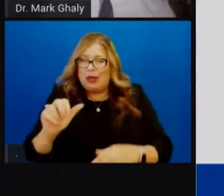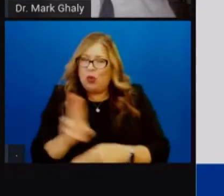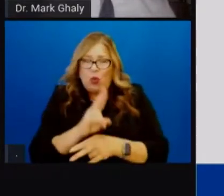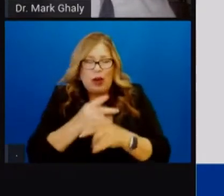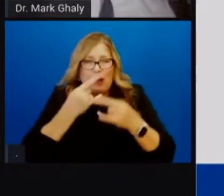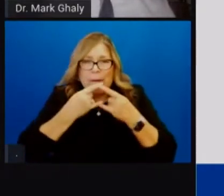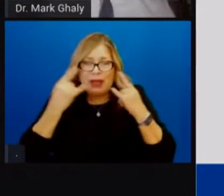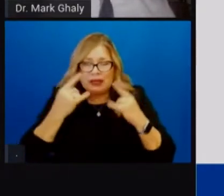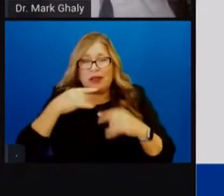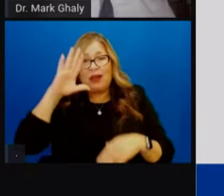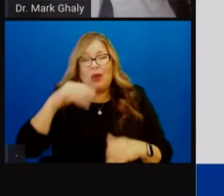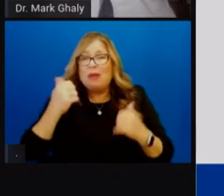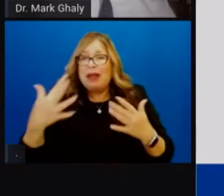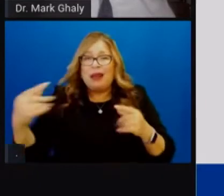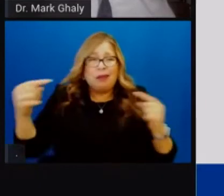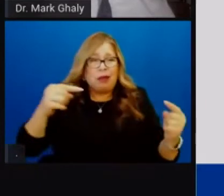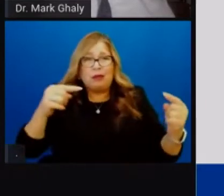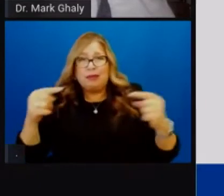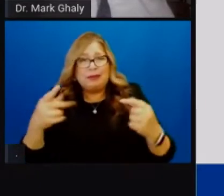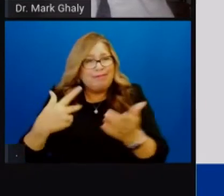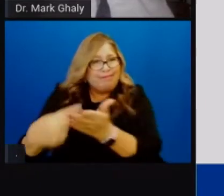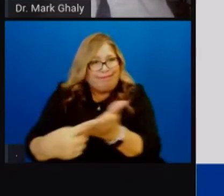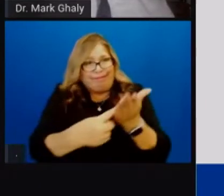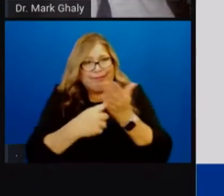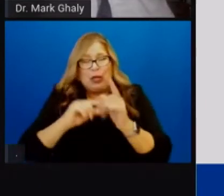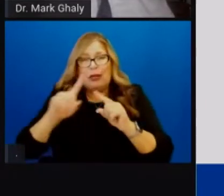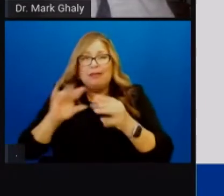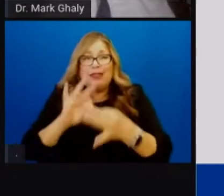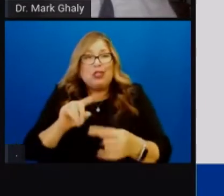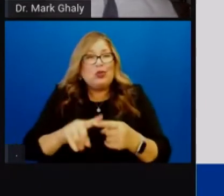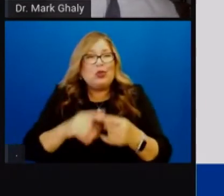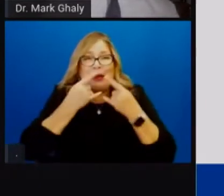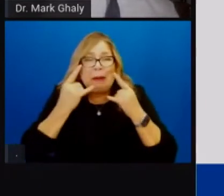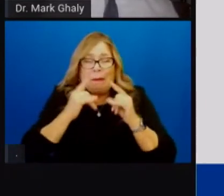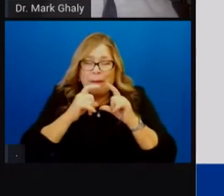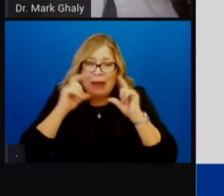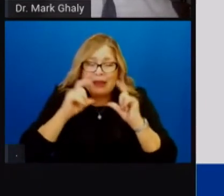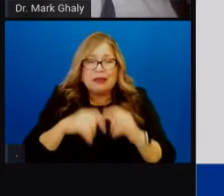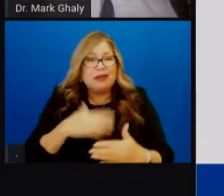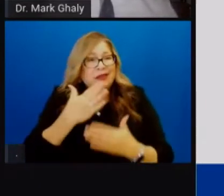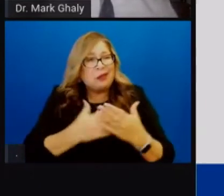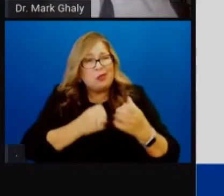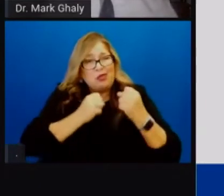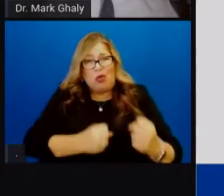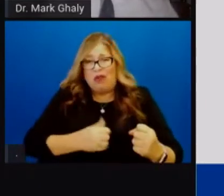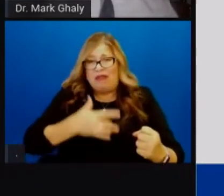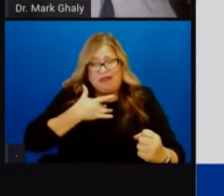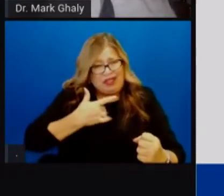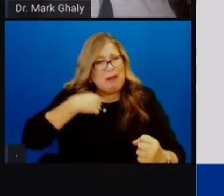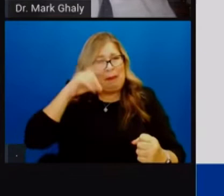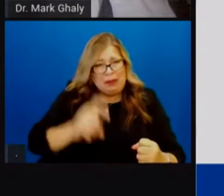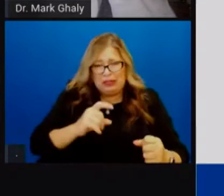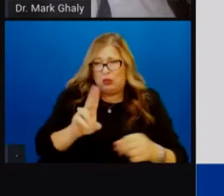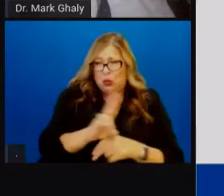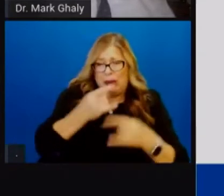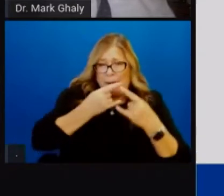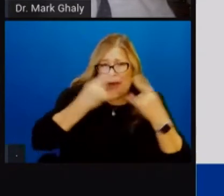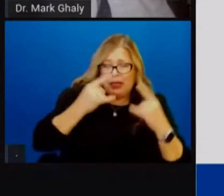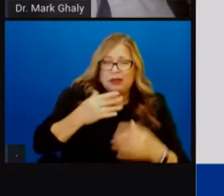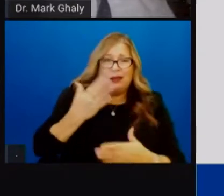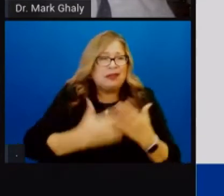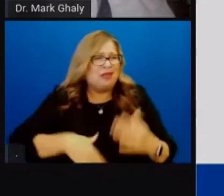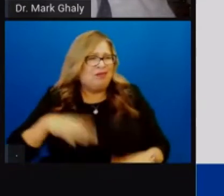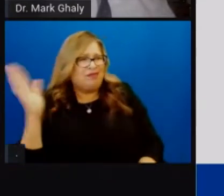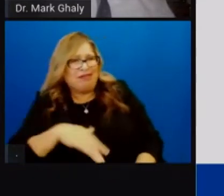community discourse about masking, a lot of individuals on one side of the issue or the other. And this is just a